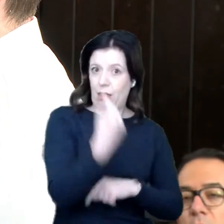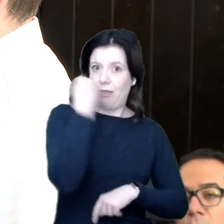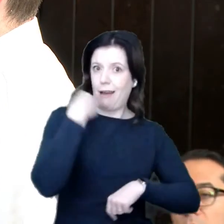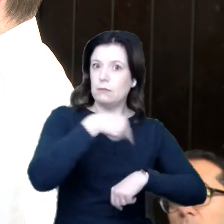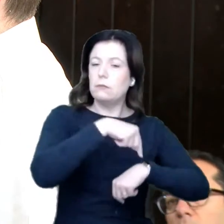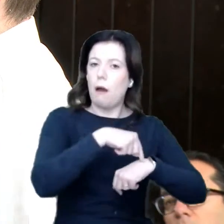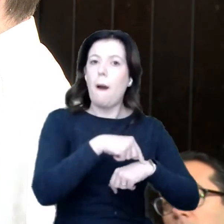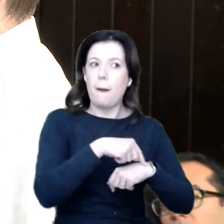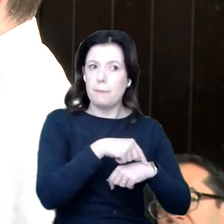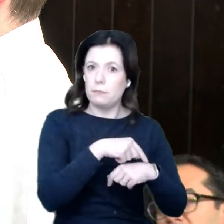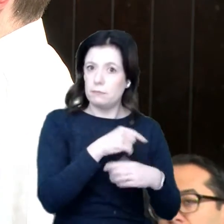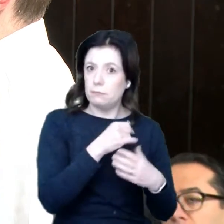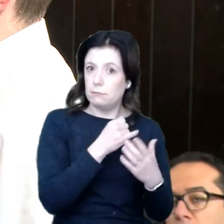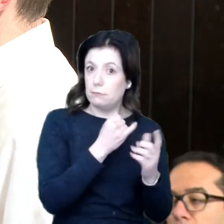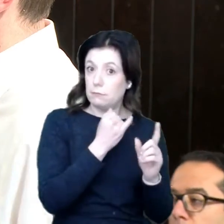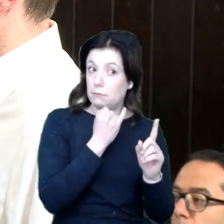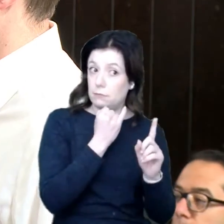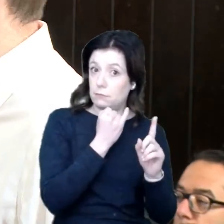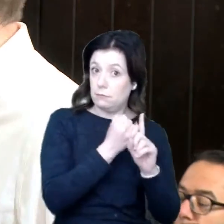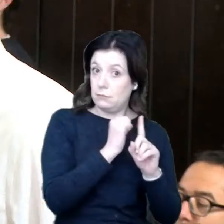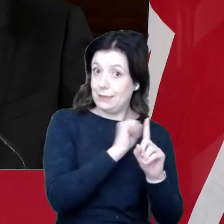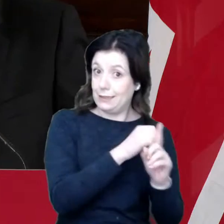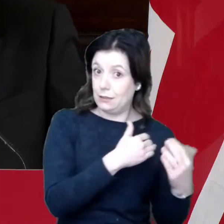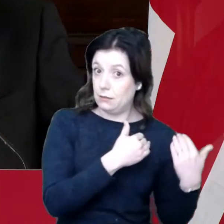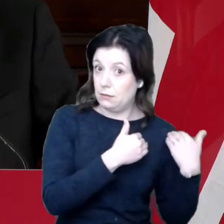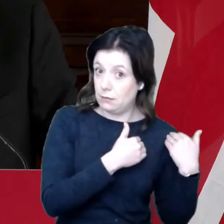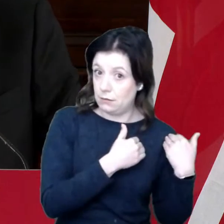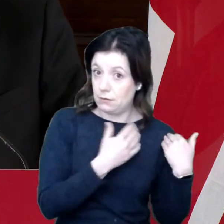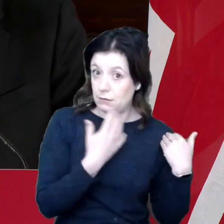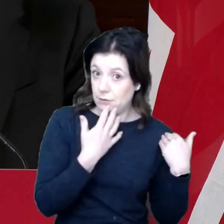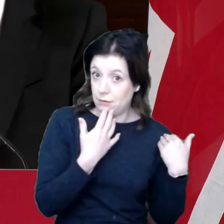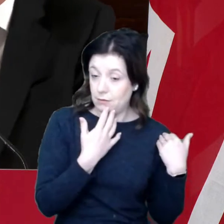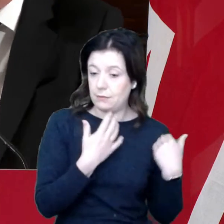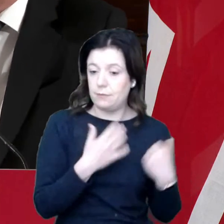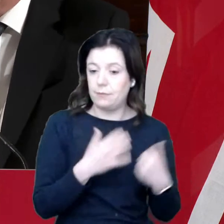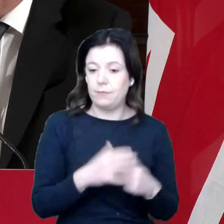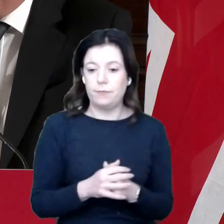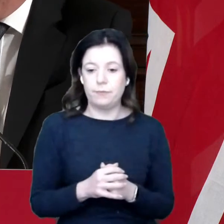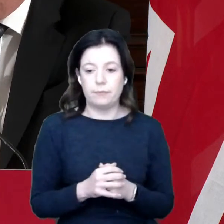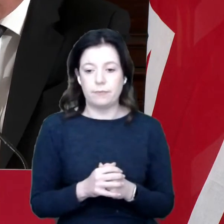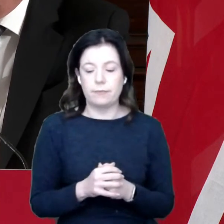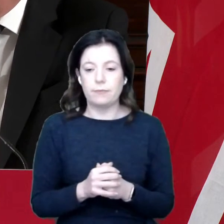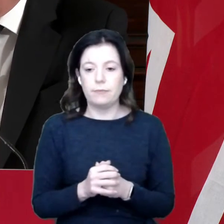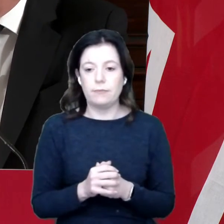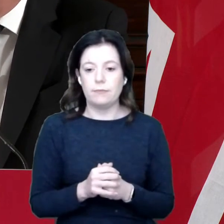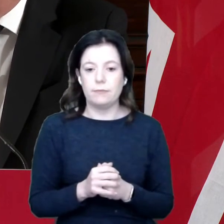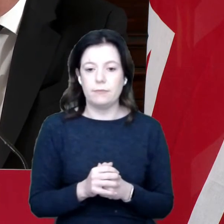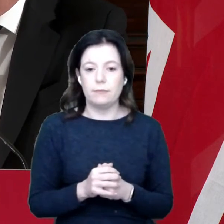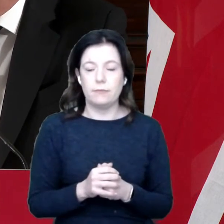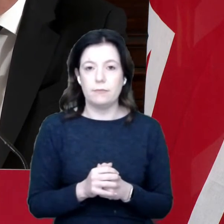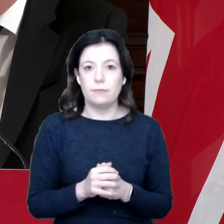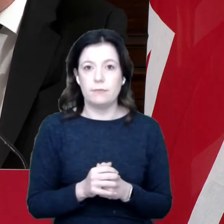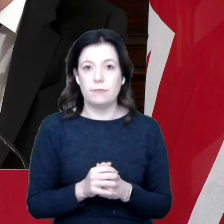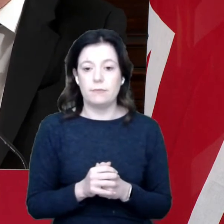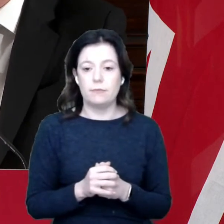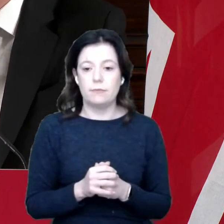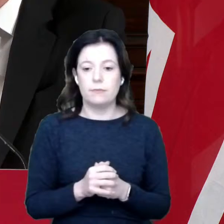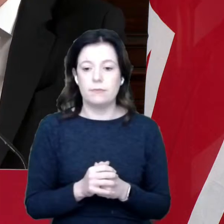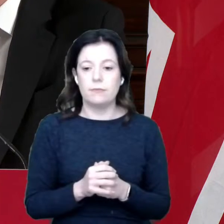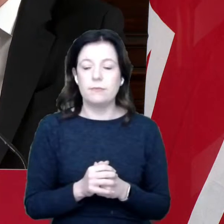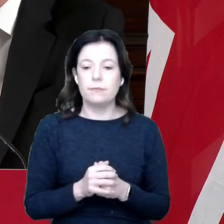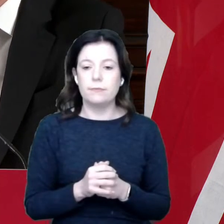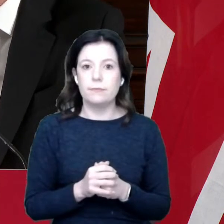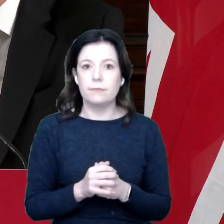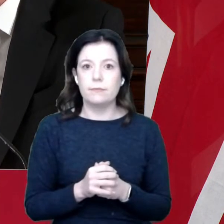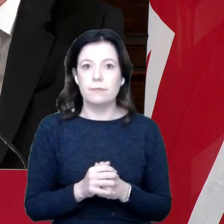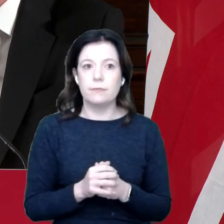Party, bears responsibility for that? Thank you. Well, Theo, thank you for that question. I think that the